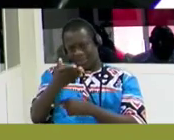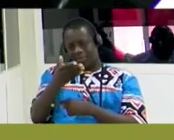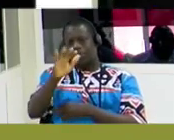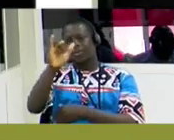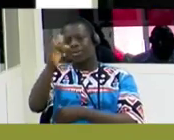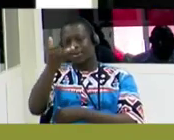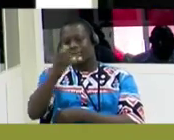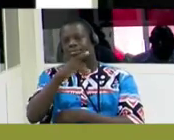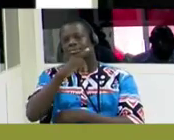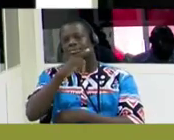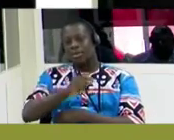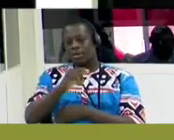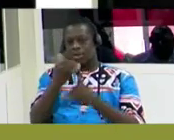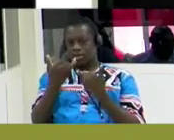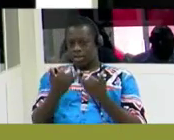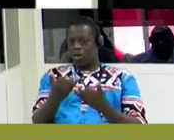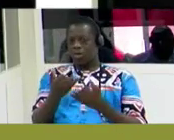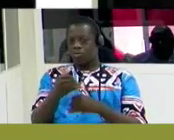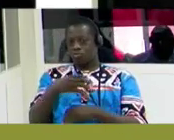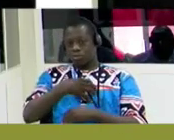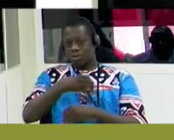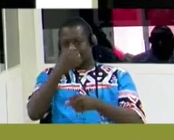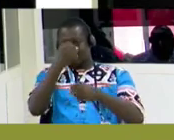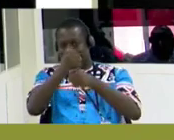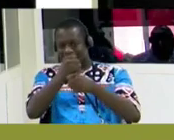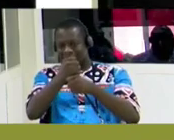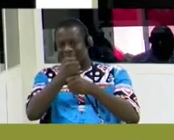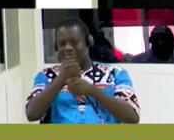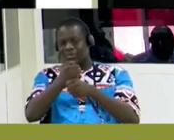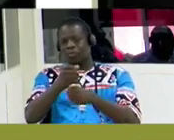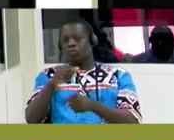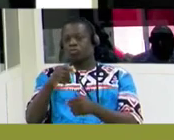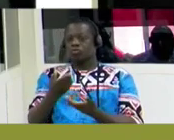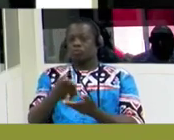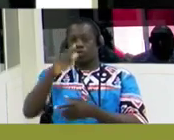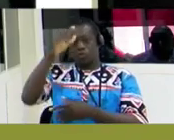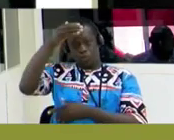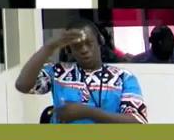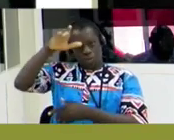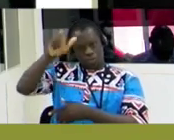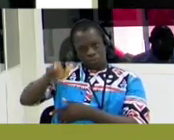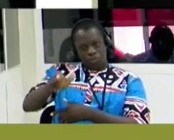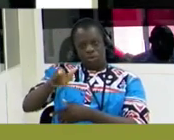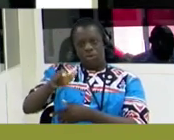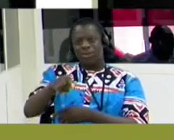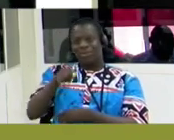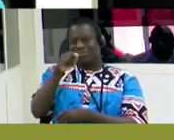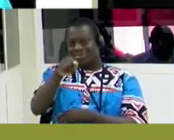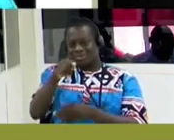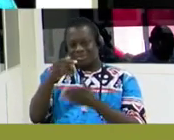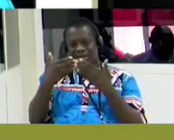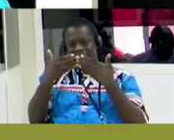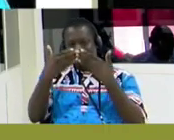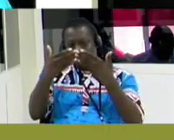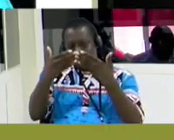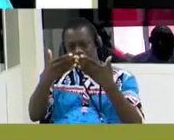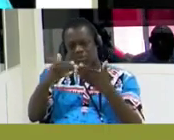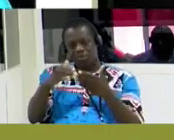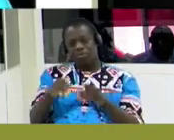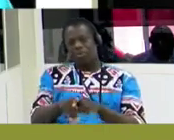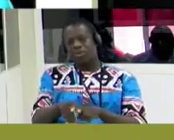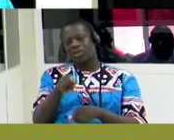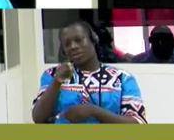Can you confirm to the commission that you have been given this information